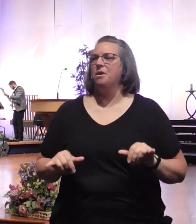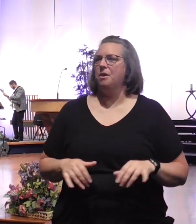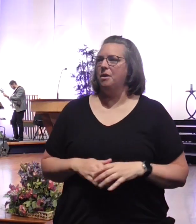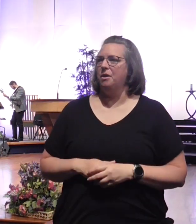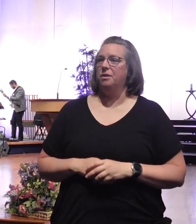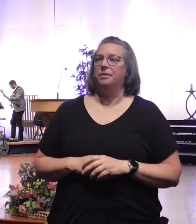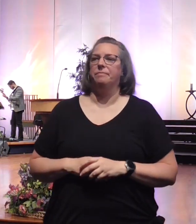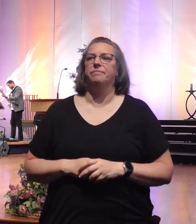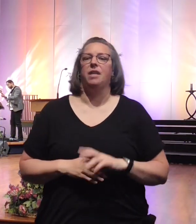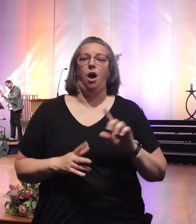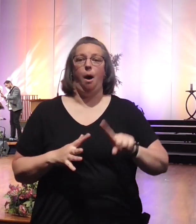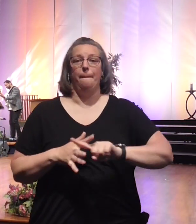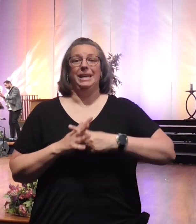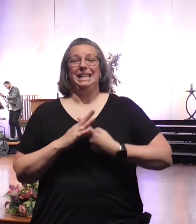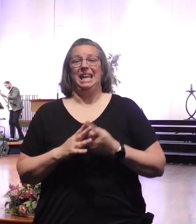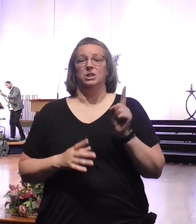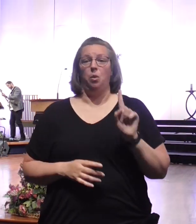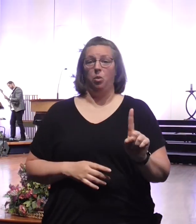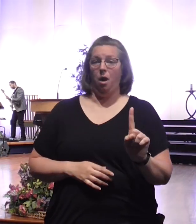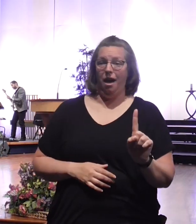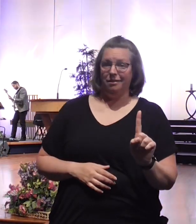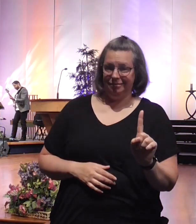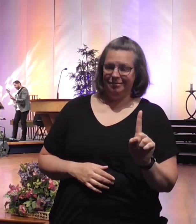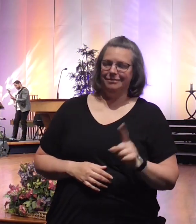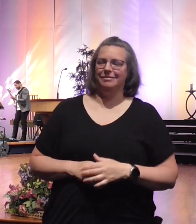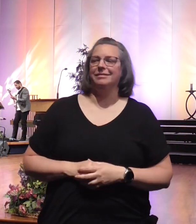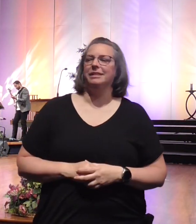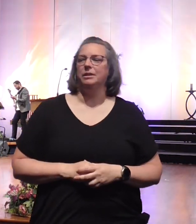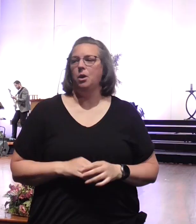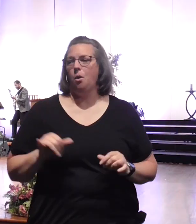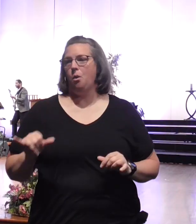It all begins with one.